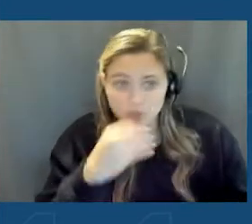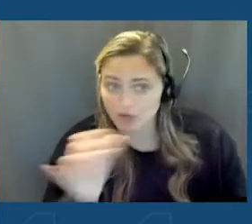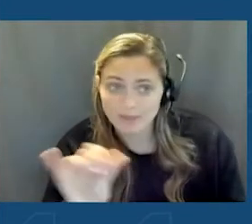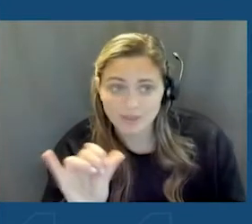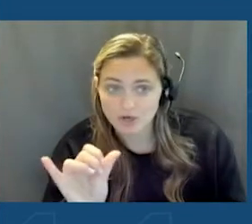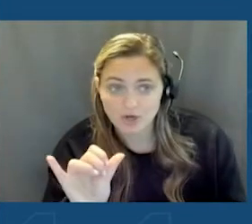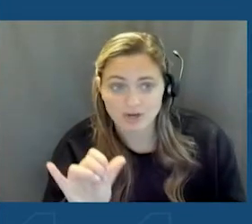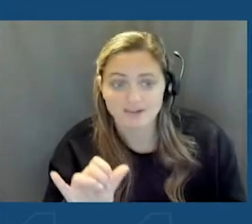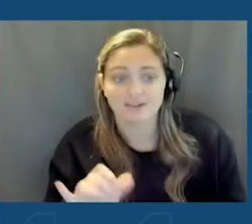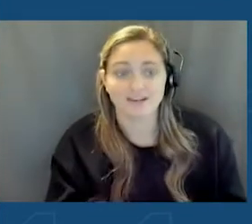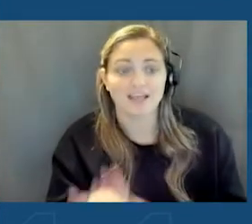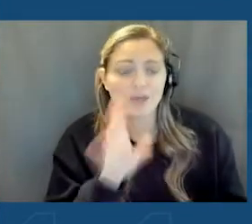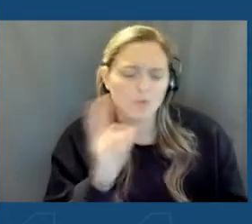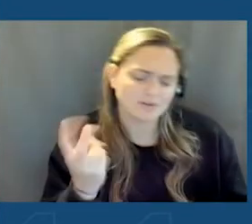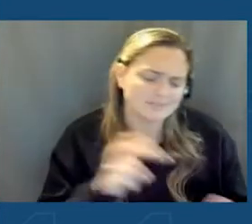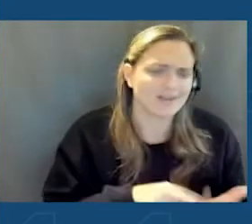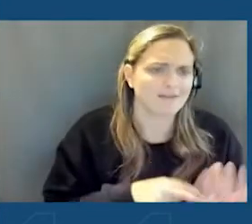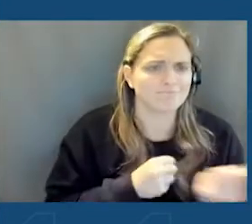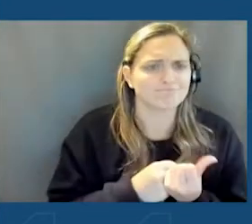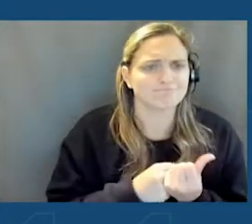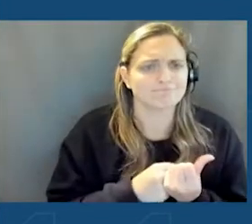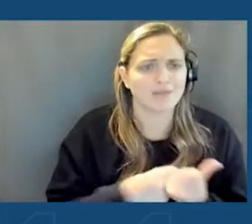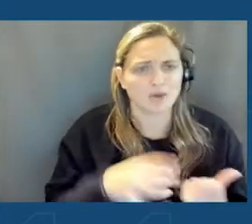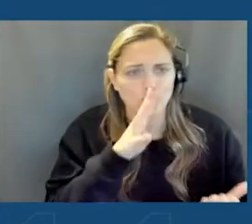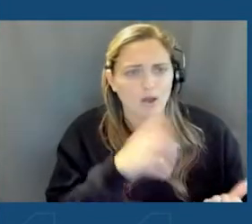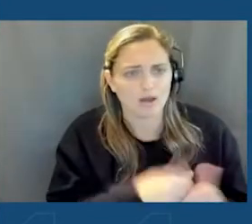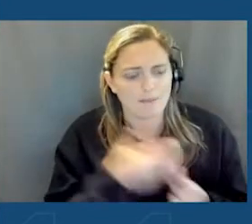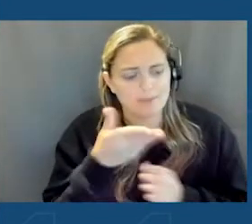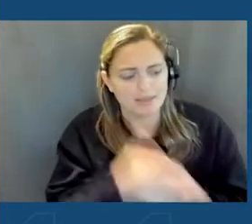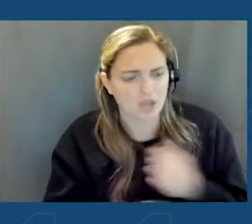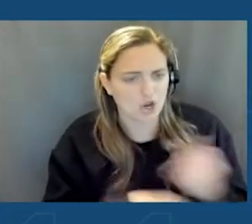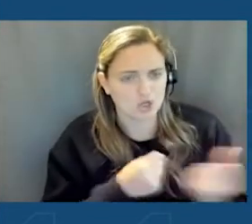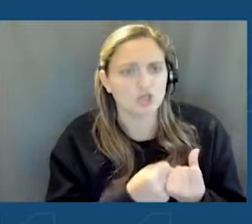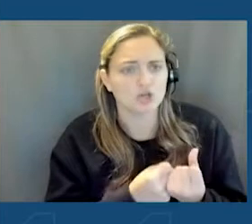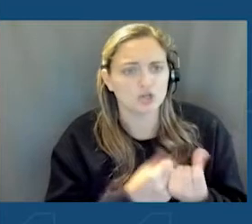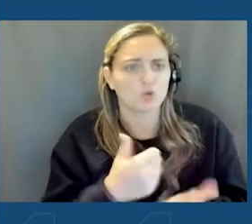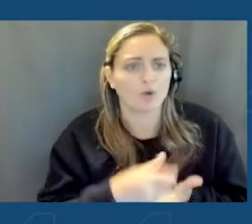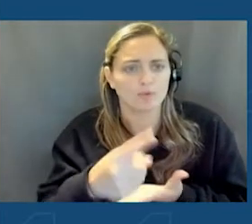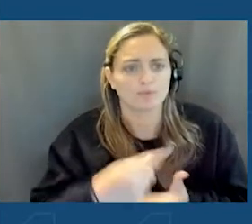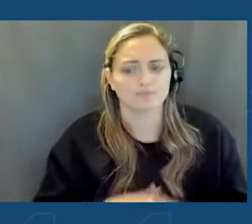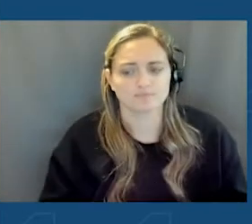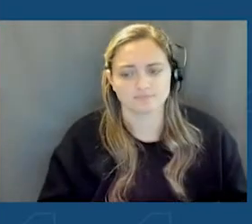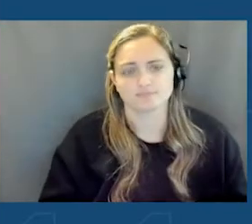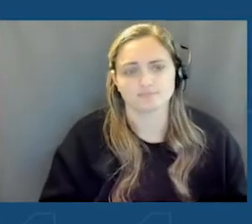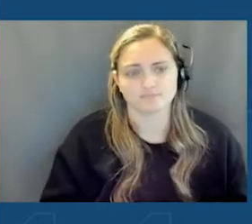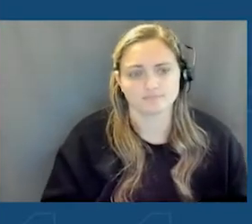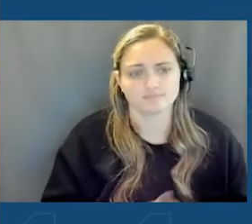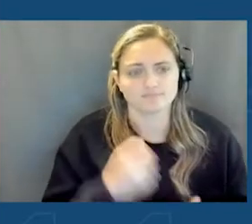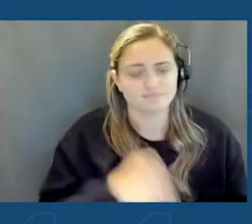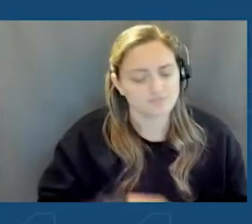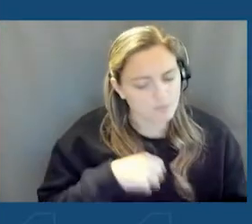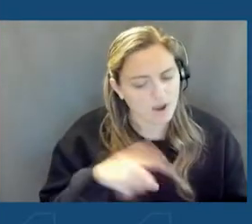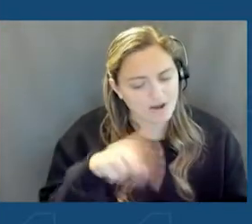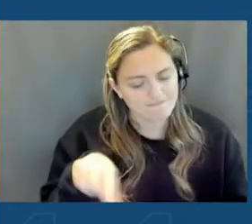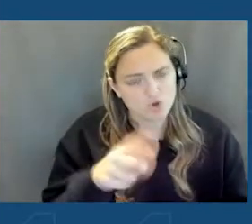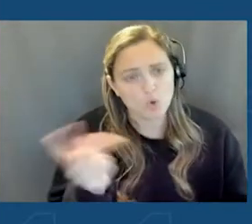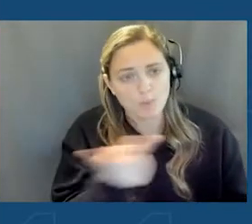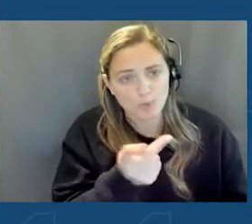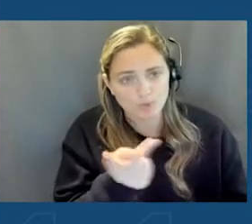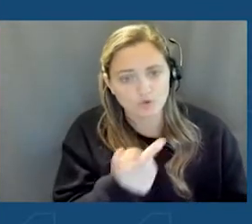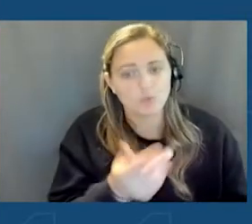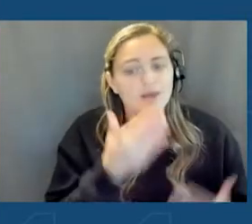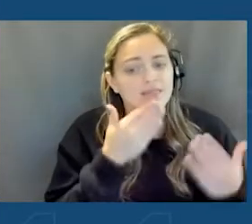he's going to stand up tall and talk and be there by your side to help you. So I'm very proud of you, both of you, and thank